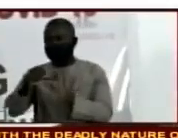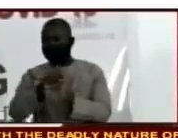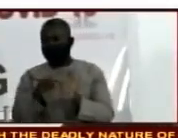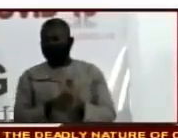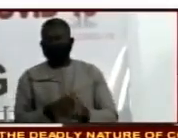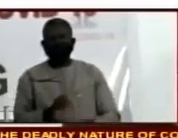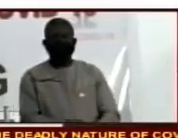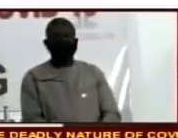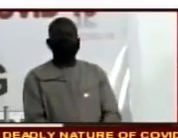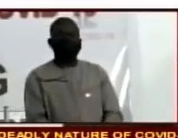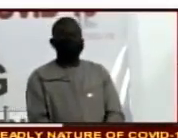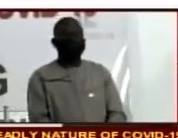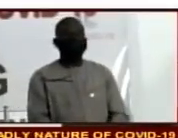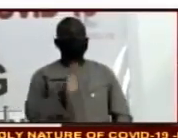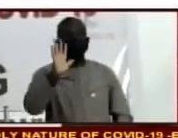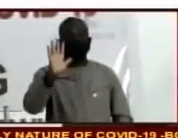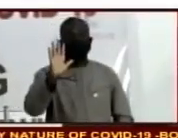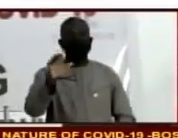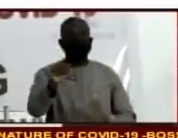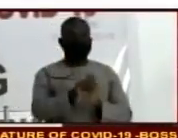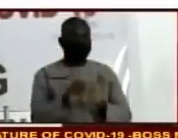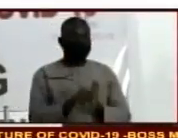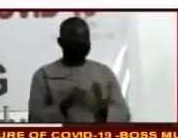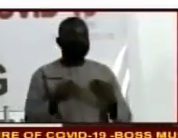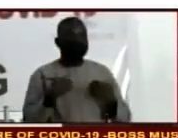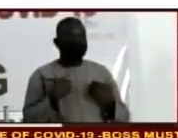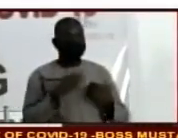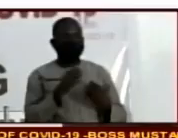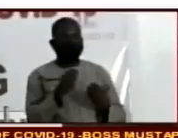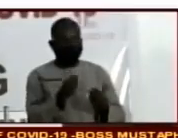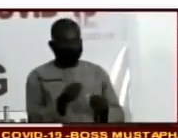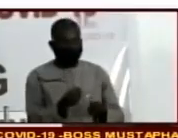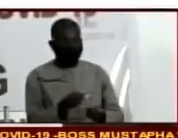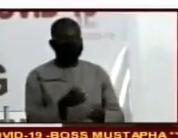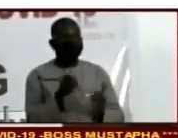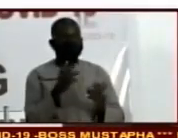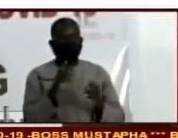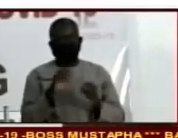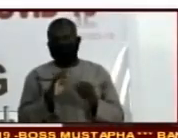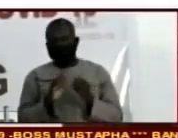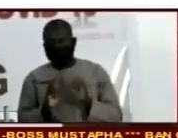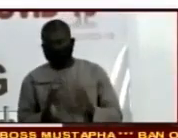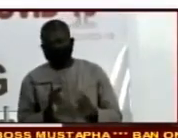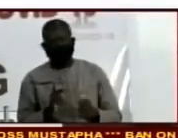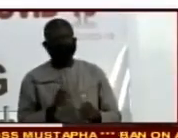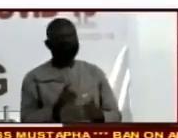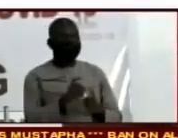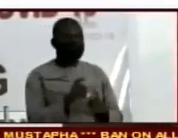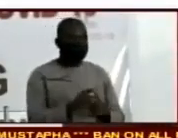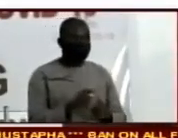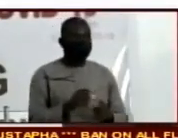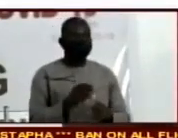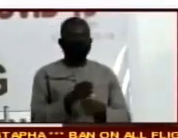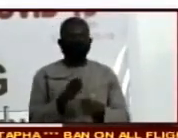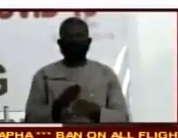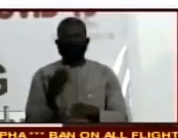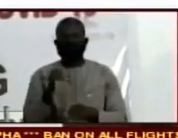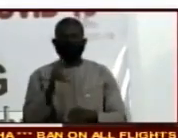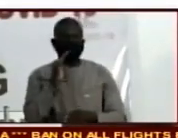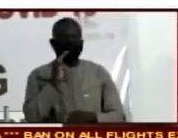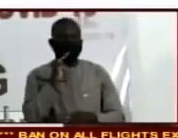35 states and the FCT have received varying numbers of trucks of rice distributed by the Nigerian Customs